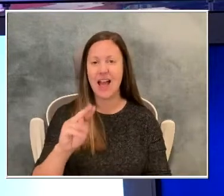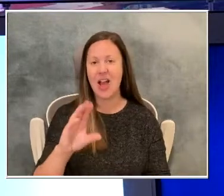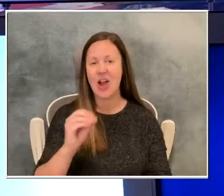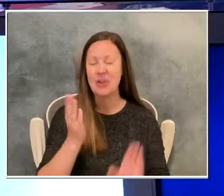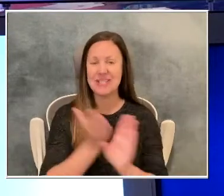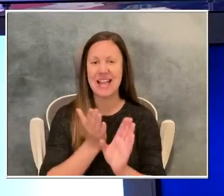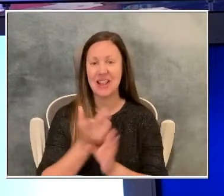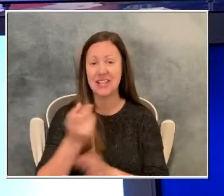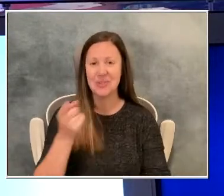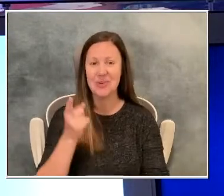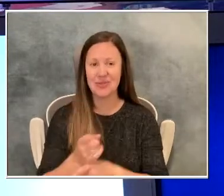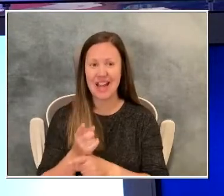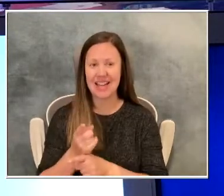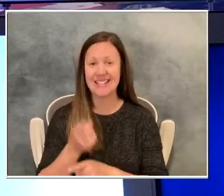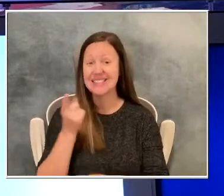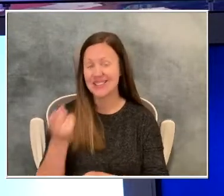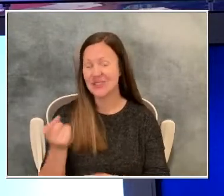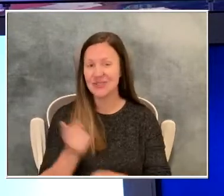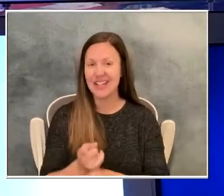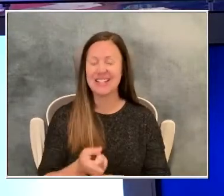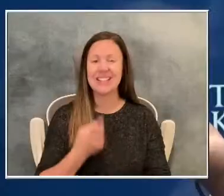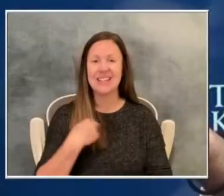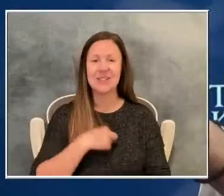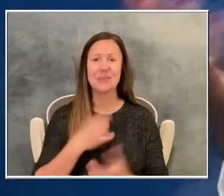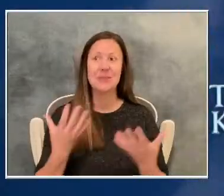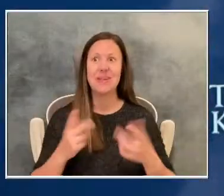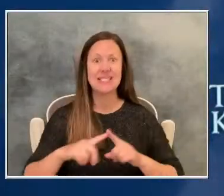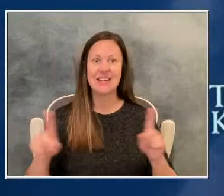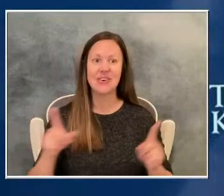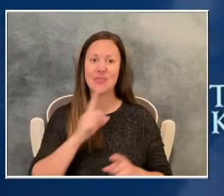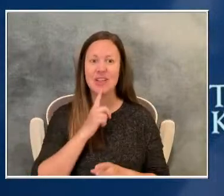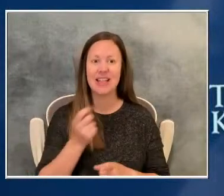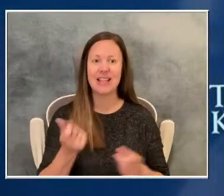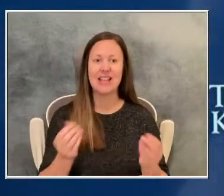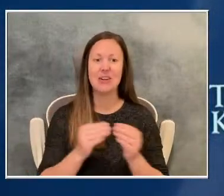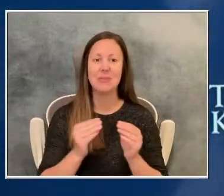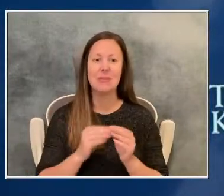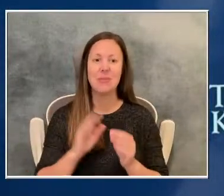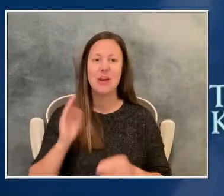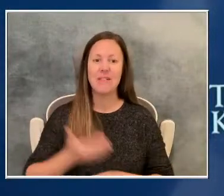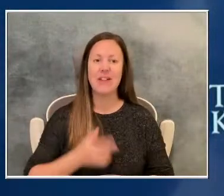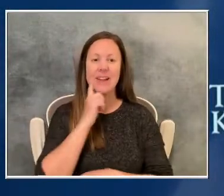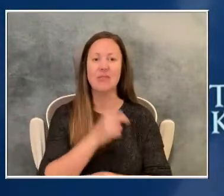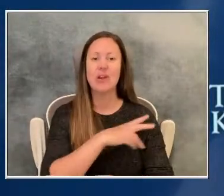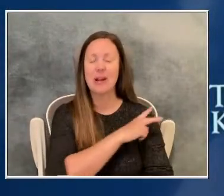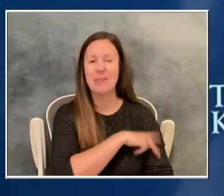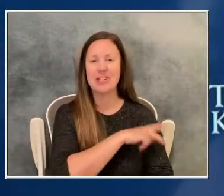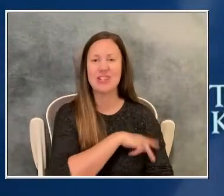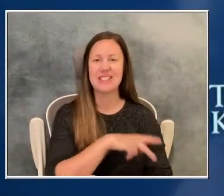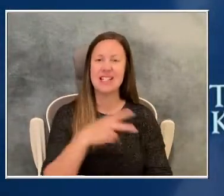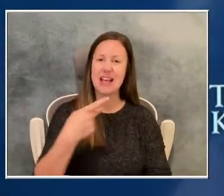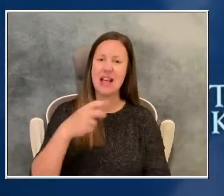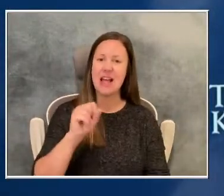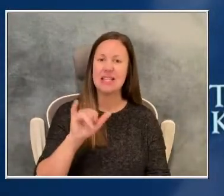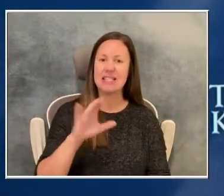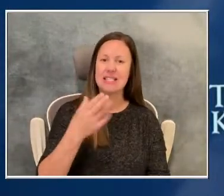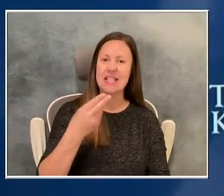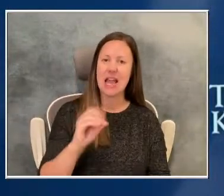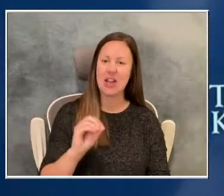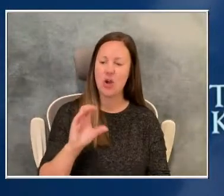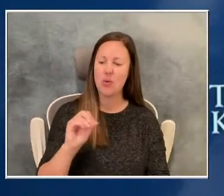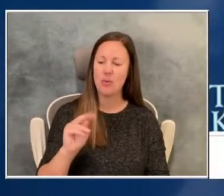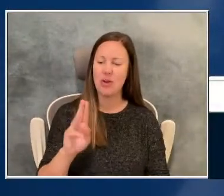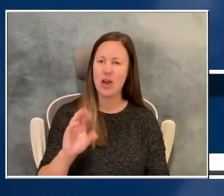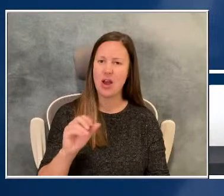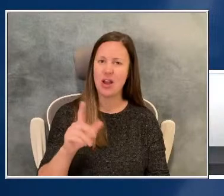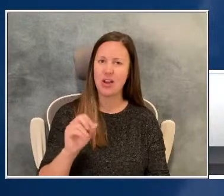just wanted to be different because good. I think it's a little bit more inviting for patients. Psycho-oncology just has kind of a, we found that patients sort